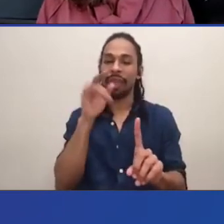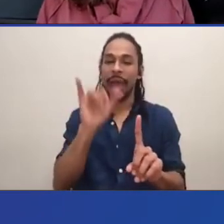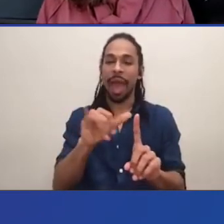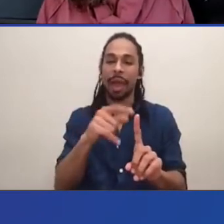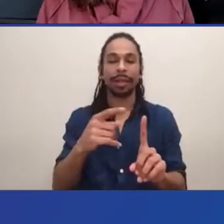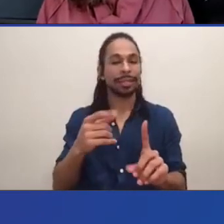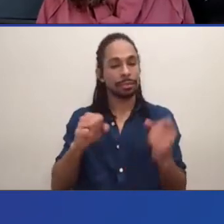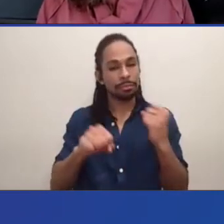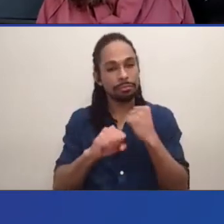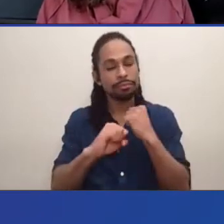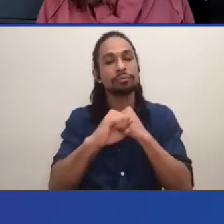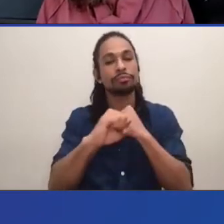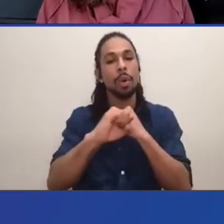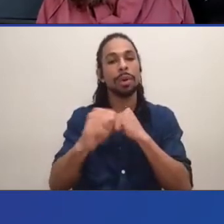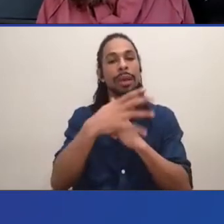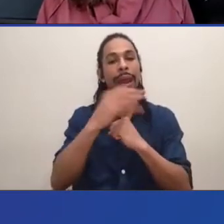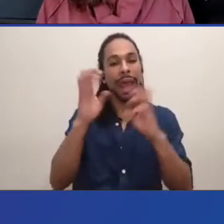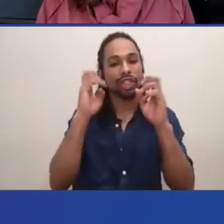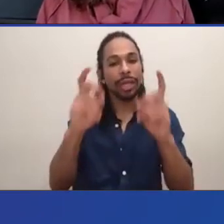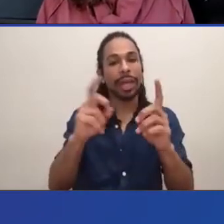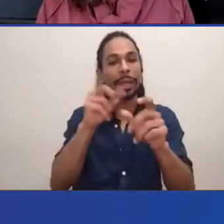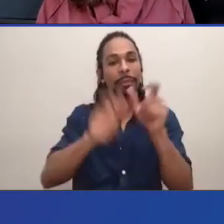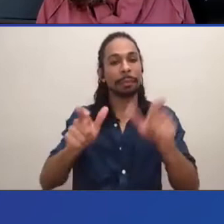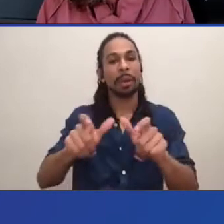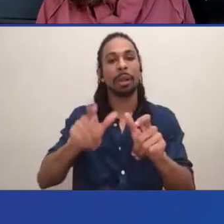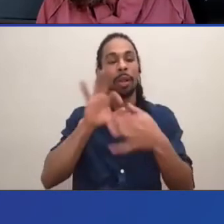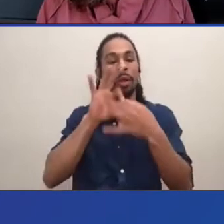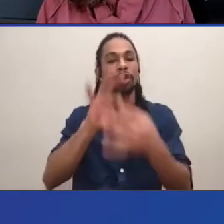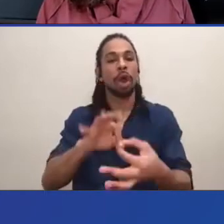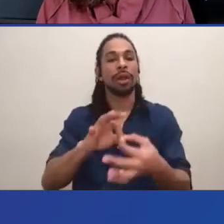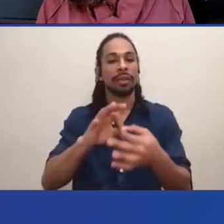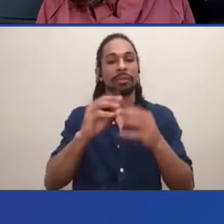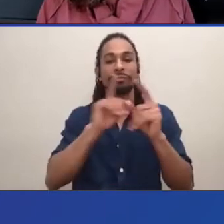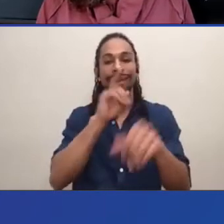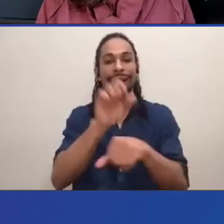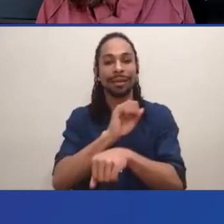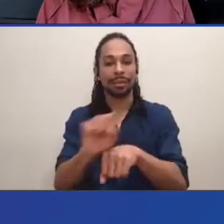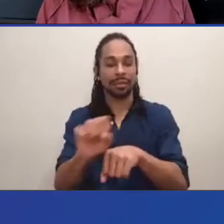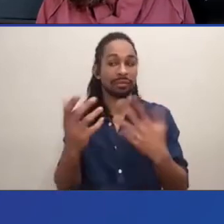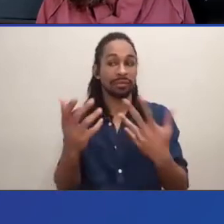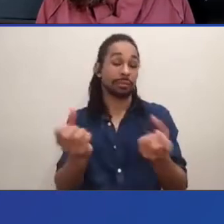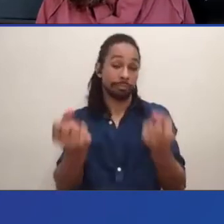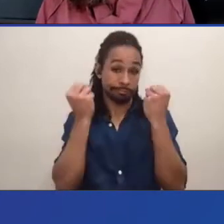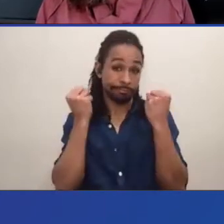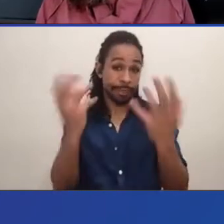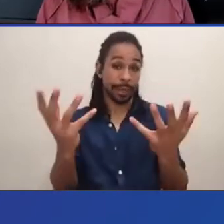it's educating people on the realities of so many